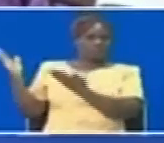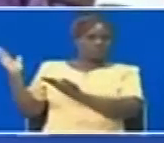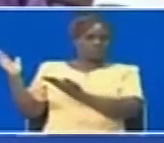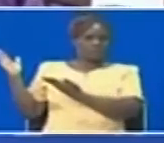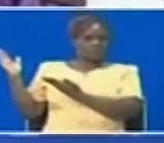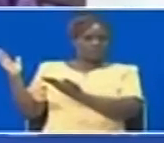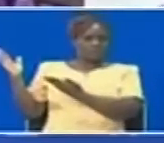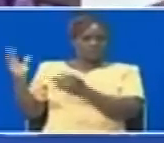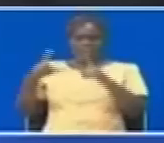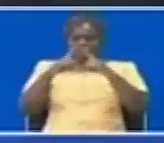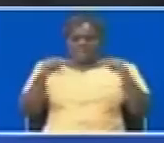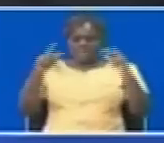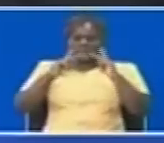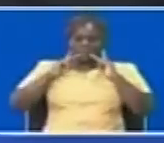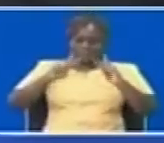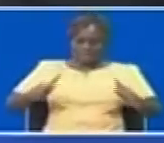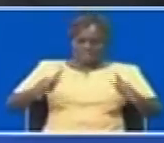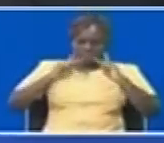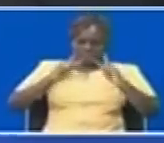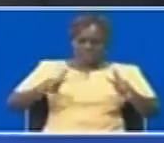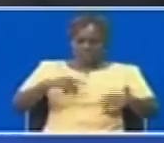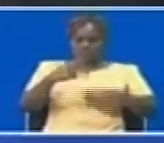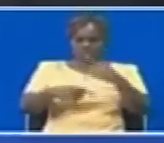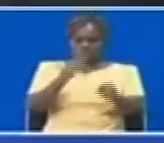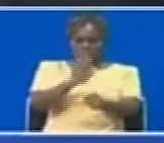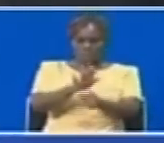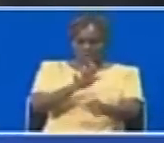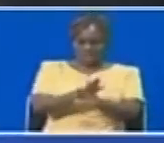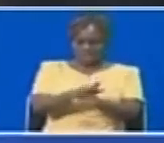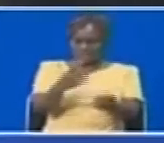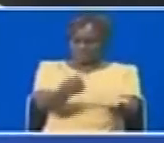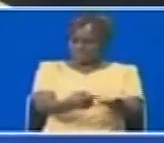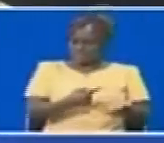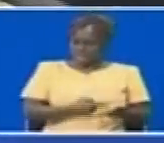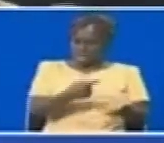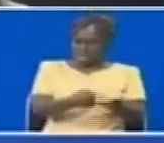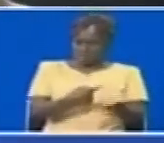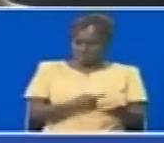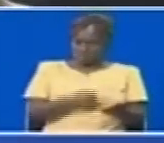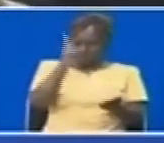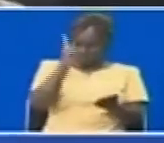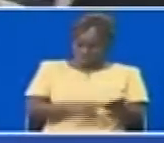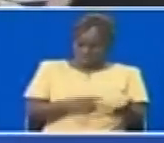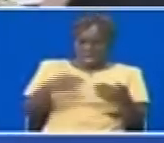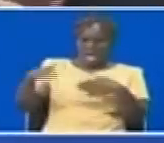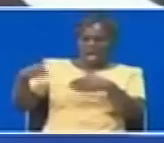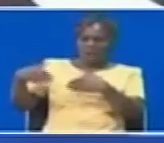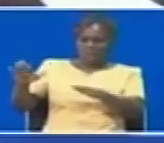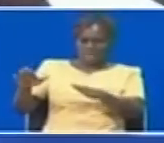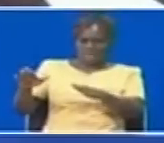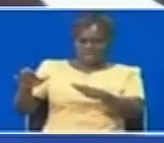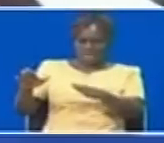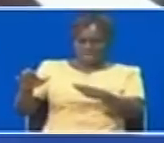And whereas messages of peace, love and unity came in plenty, the scope of discussion will however stretch miles away into the heart of what has